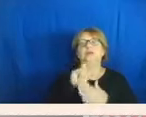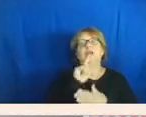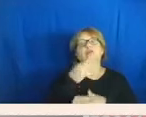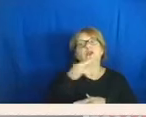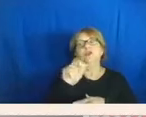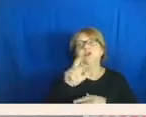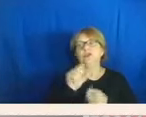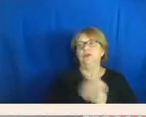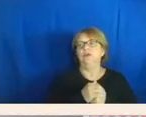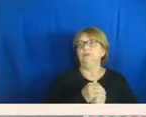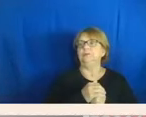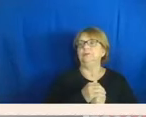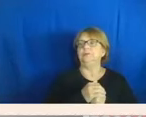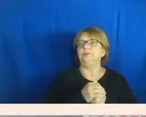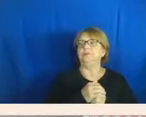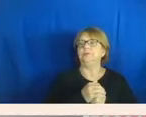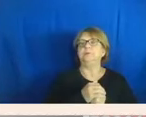So the next